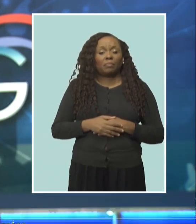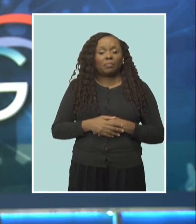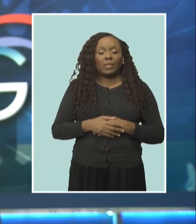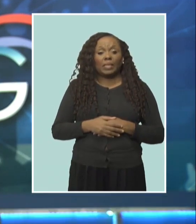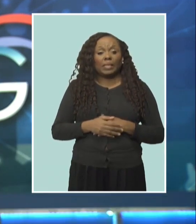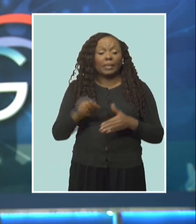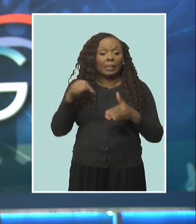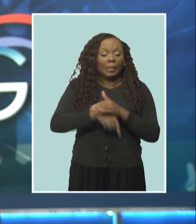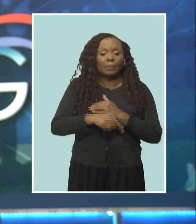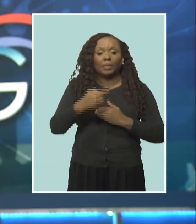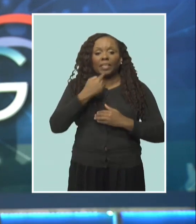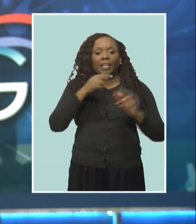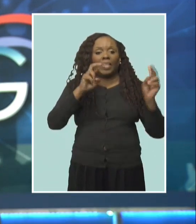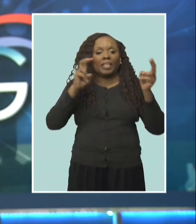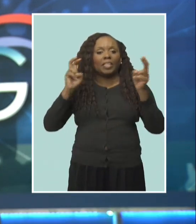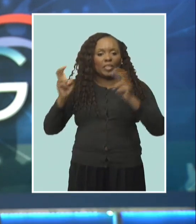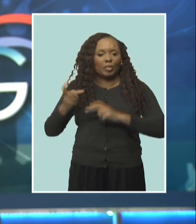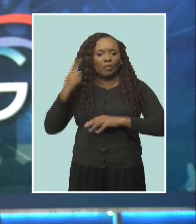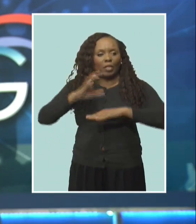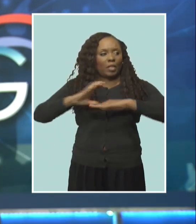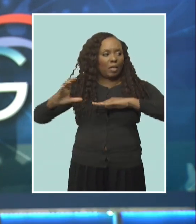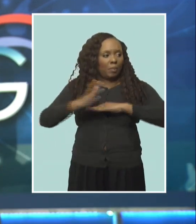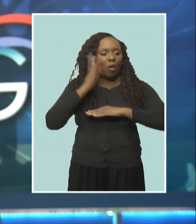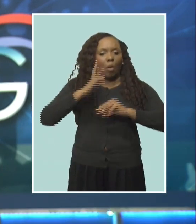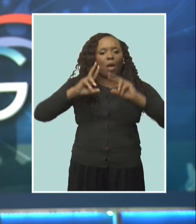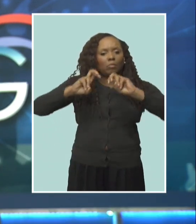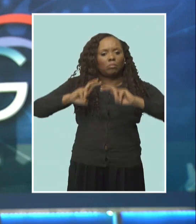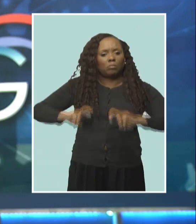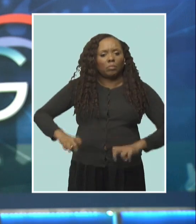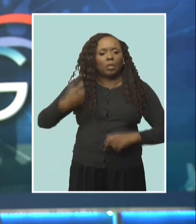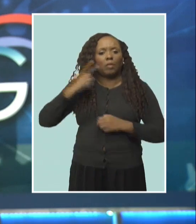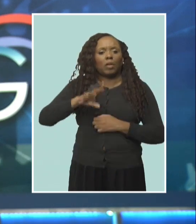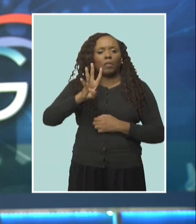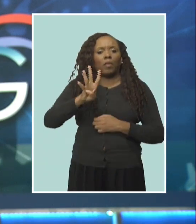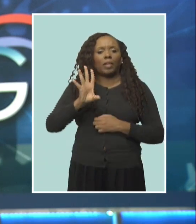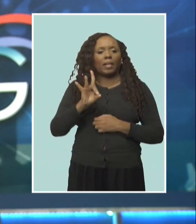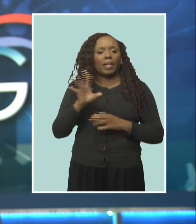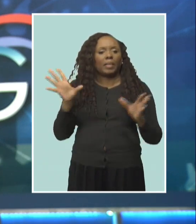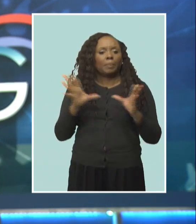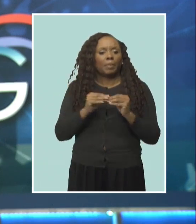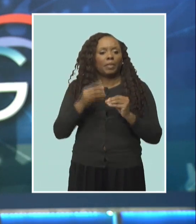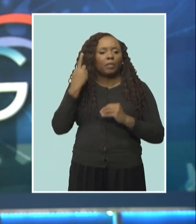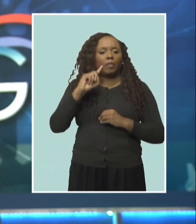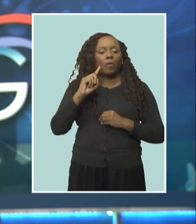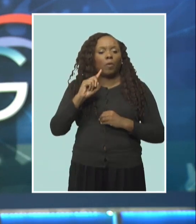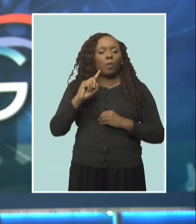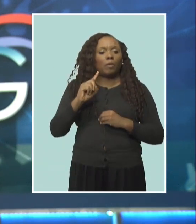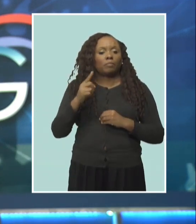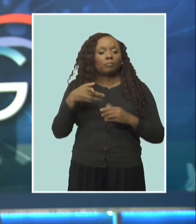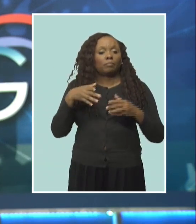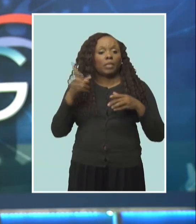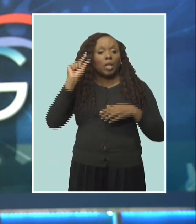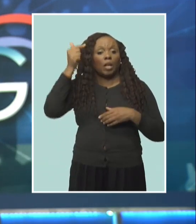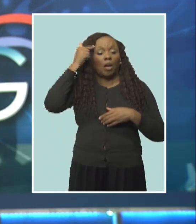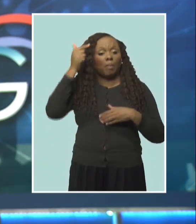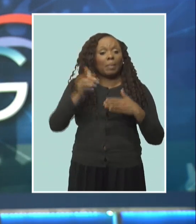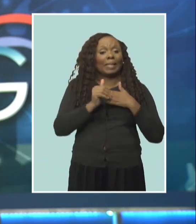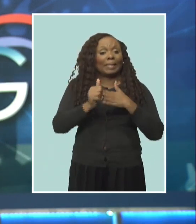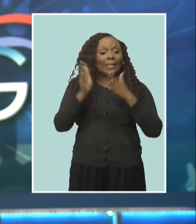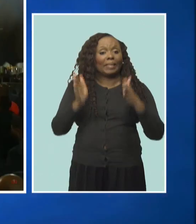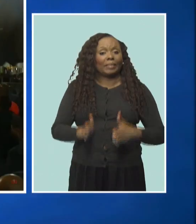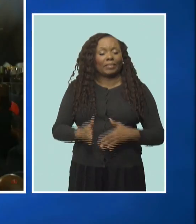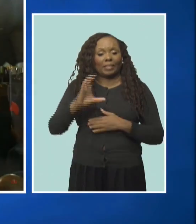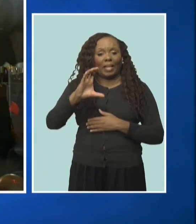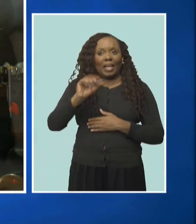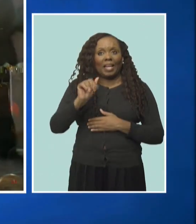the Caribbean will come under the microscope during the 48th regular meeting of the Conference of Heads of Government of CARICOM.